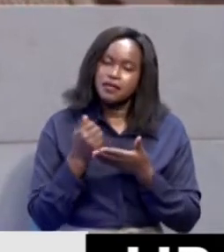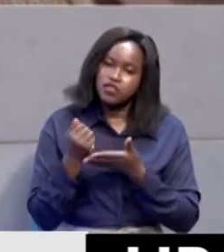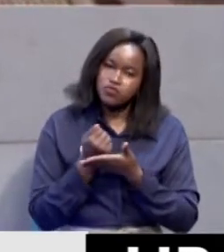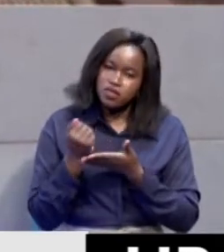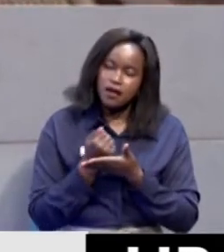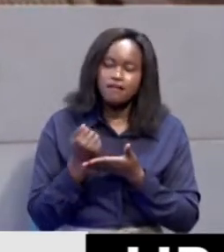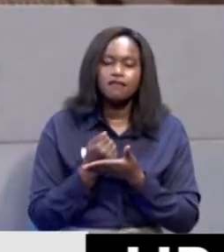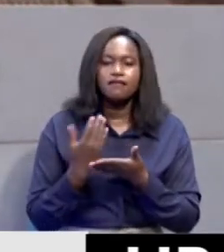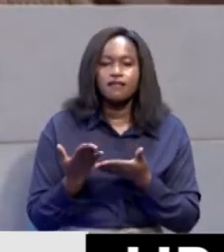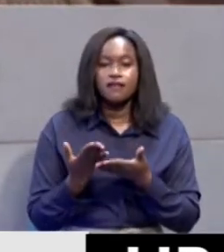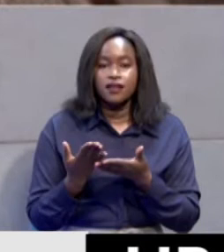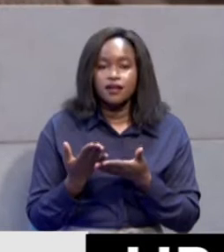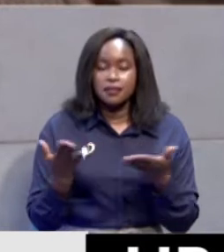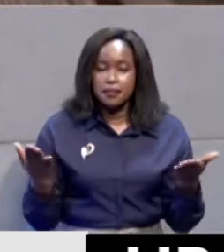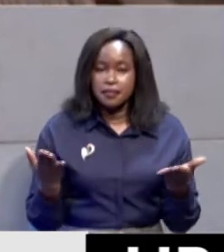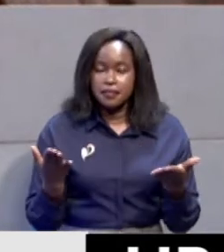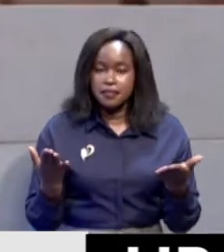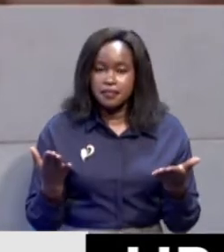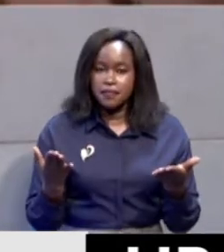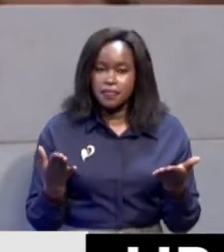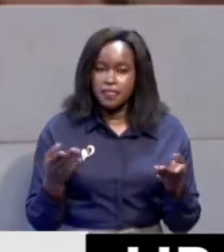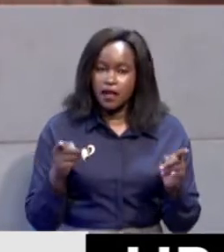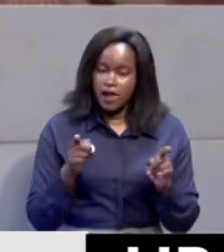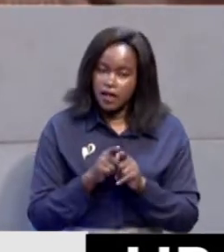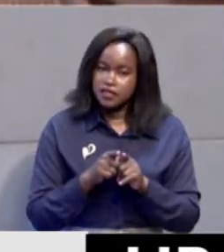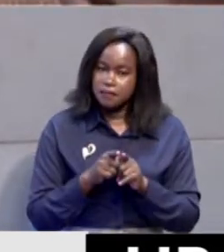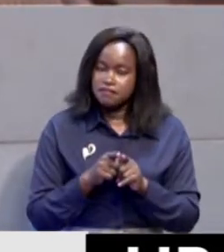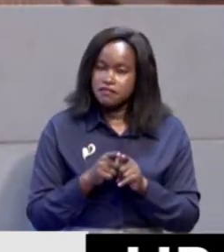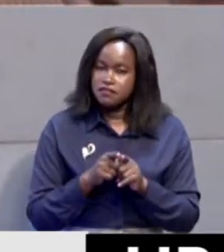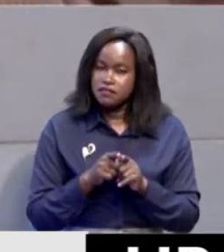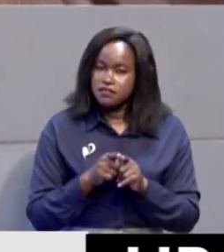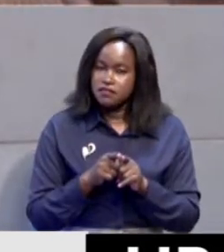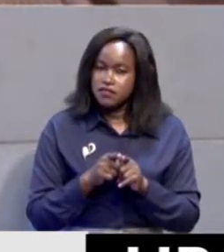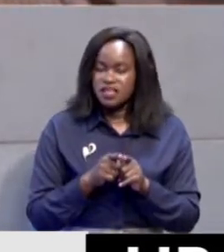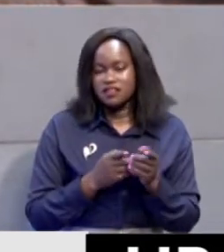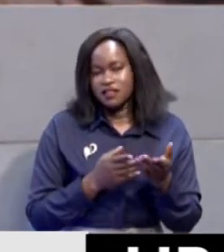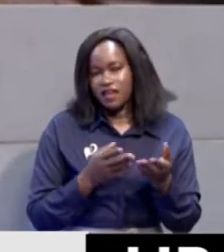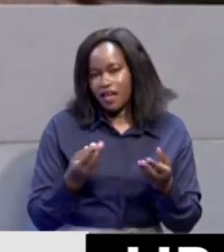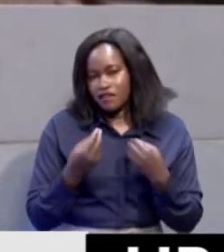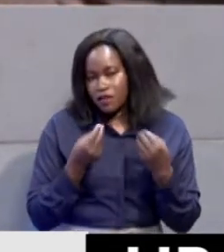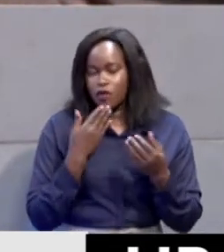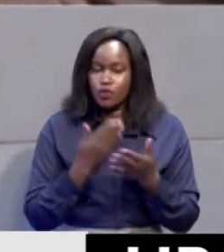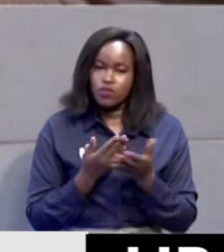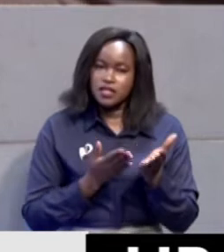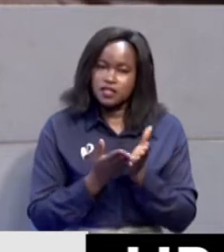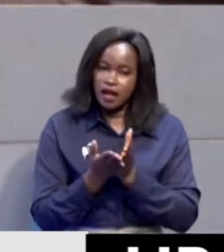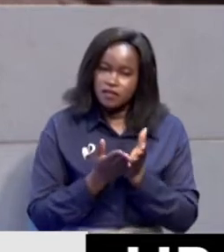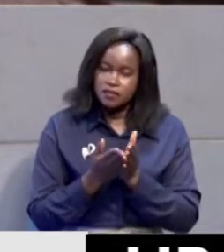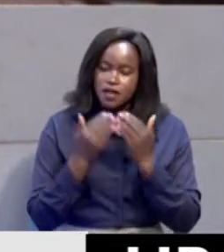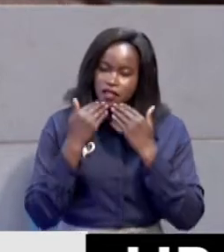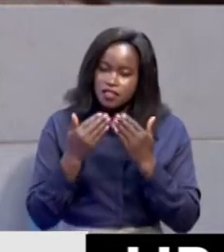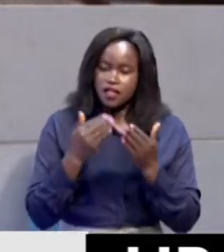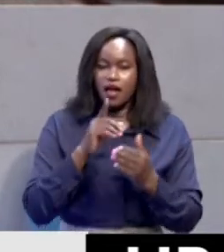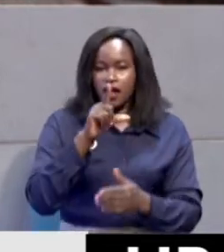around by rendering the services of mentors. I thank Let She